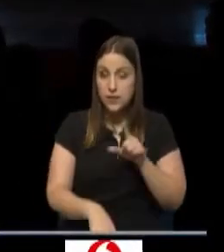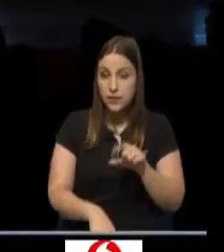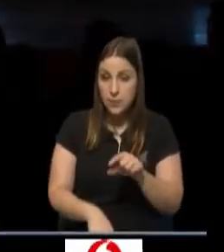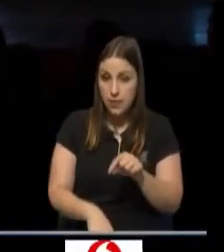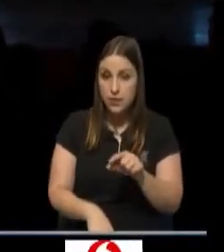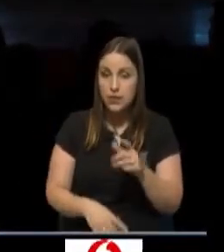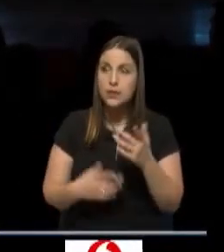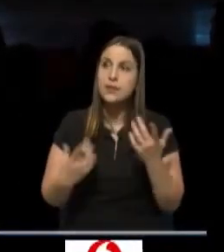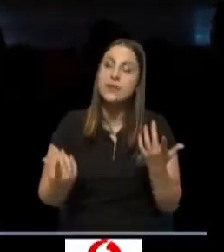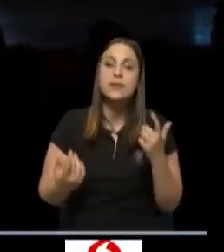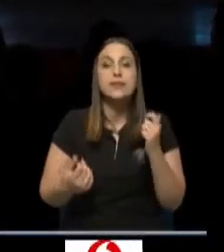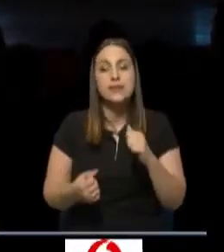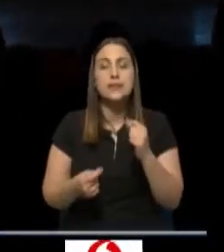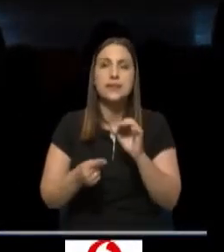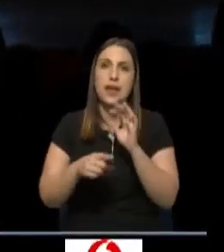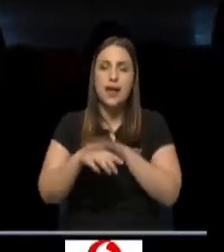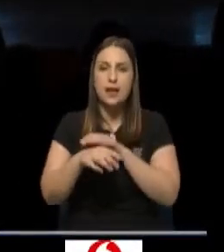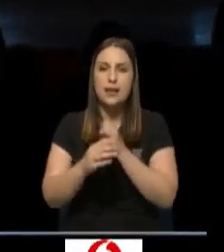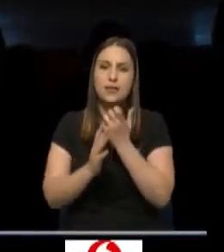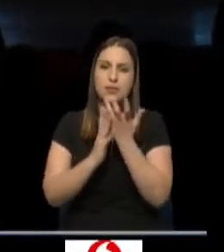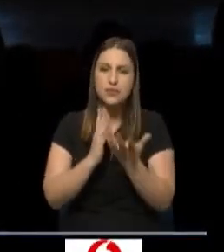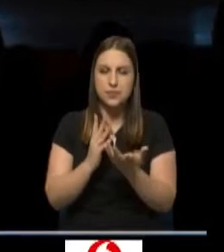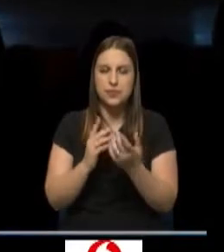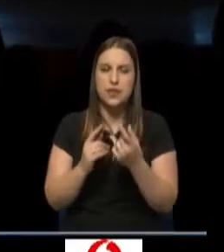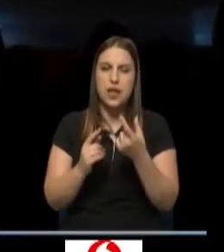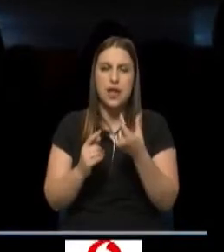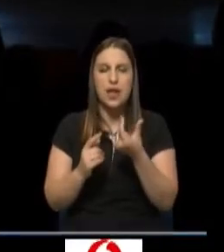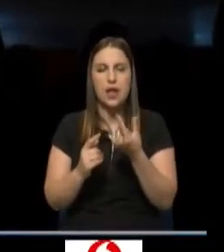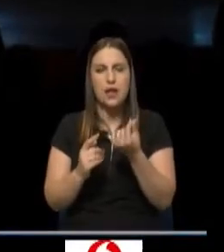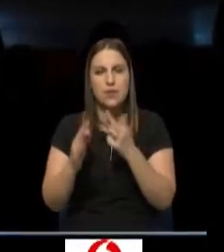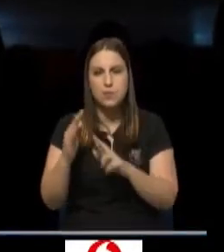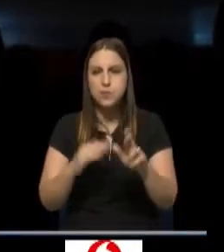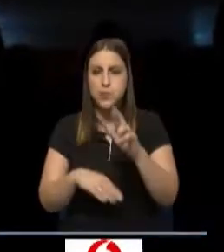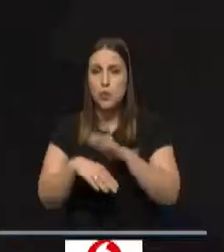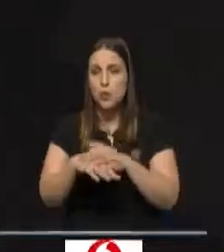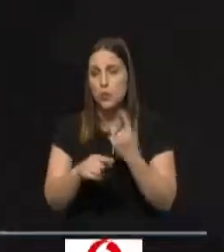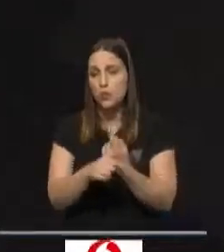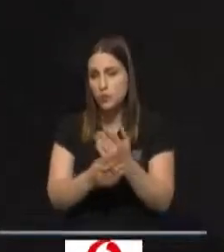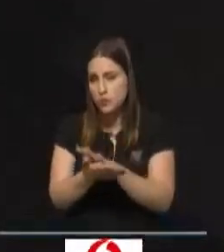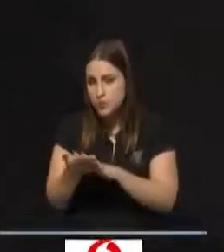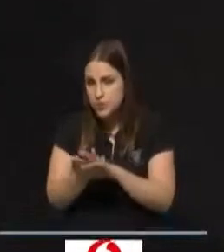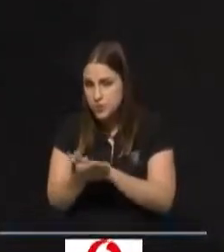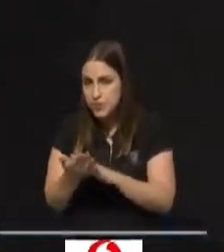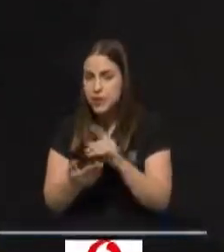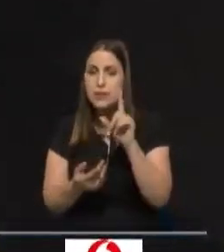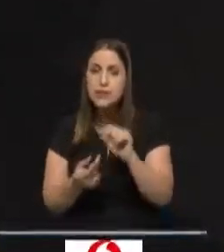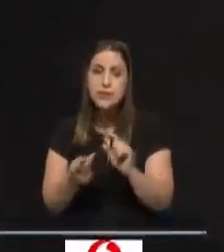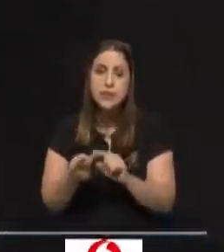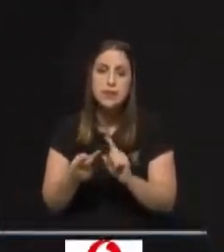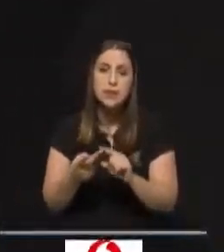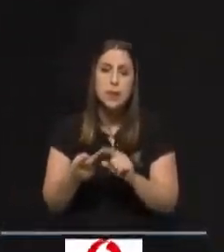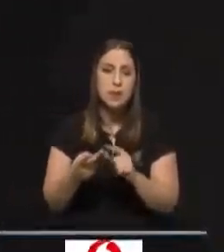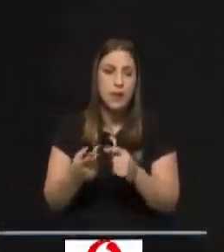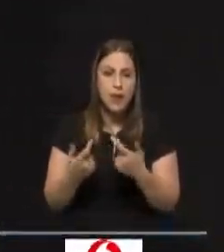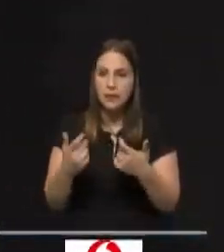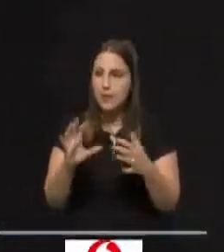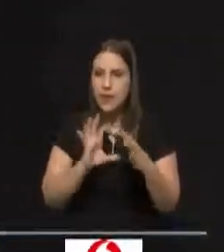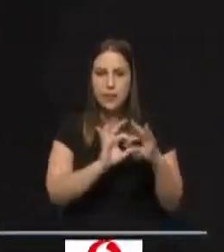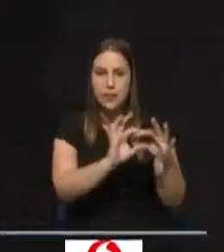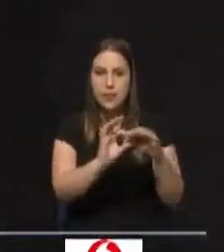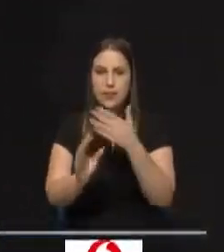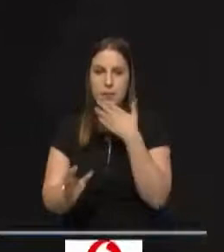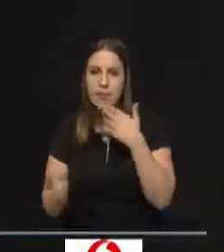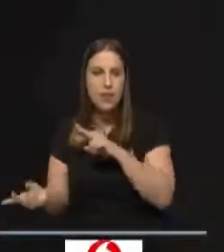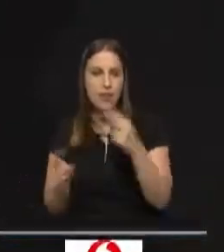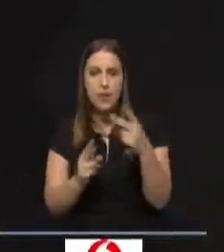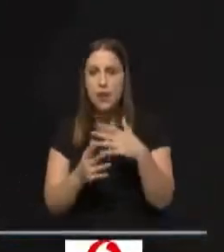materials arrive late. There are several factors. There's inflation, raw materials. Obviously, the disruption of